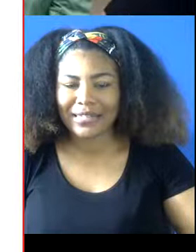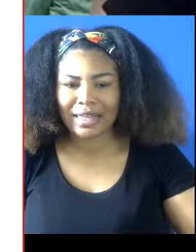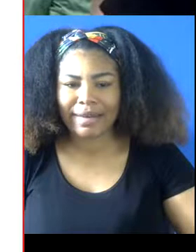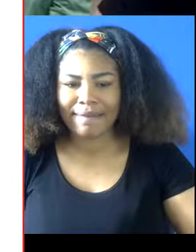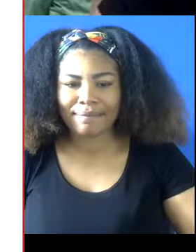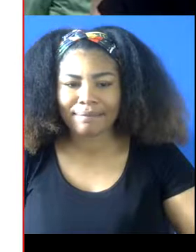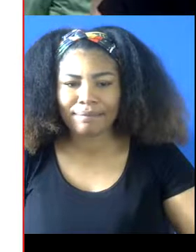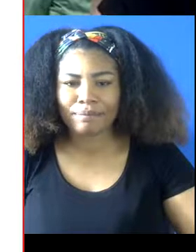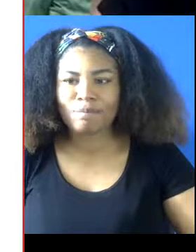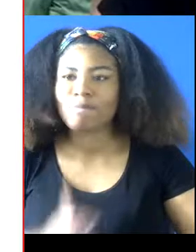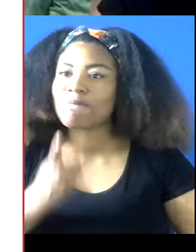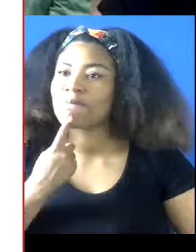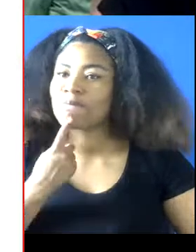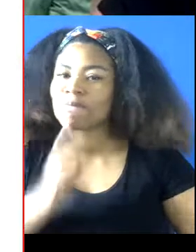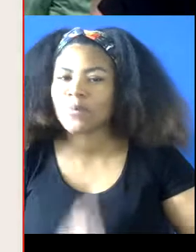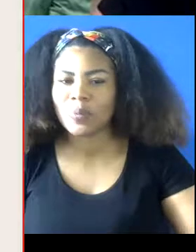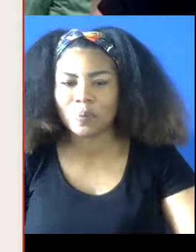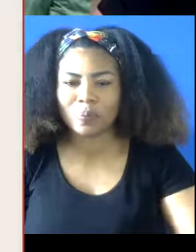Oh,